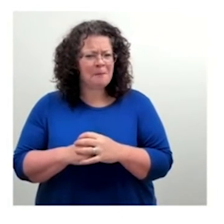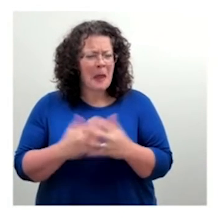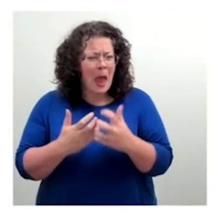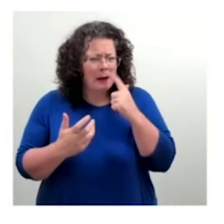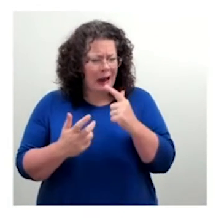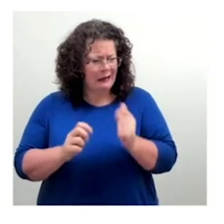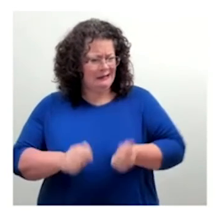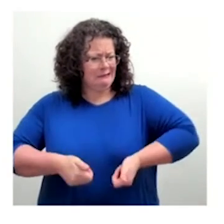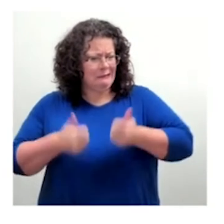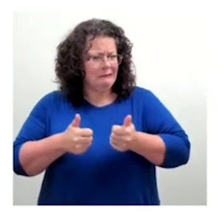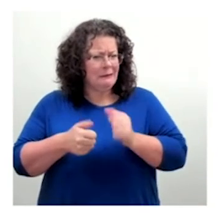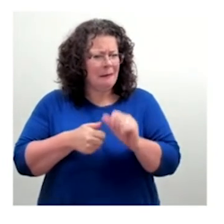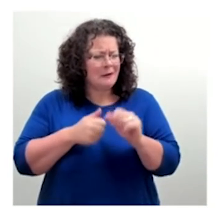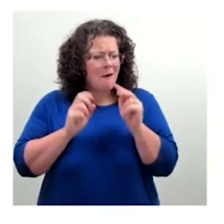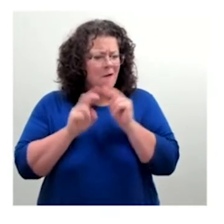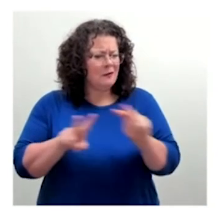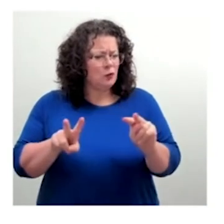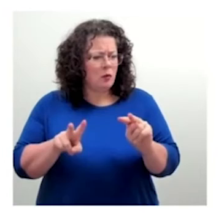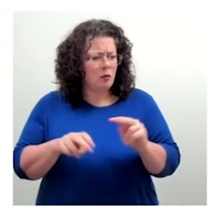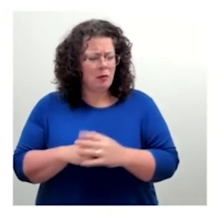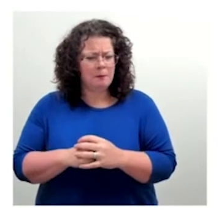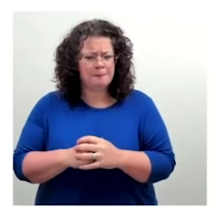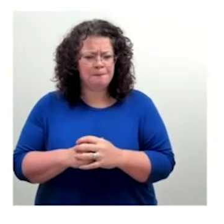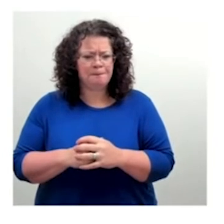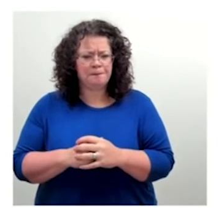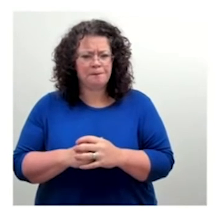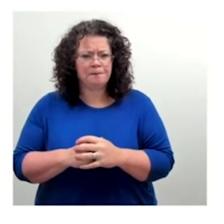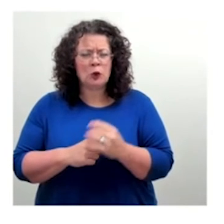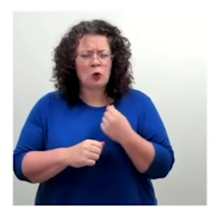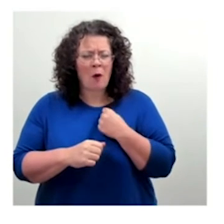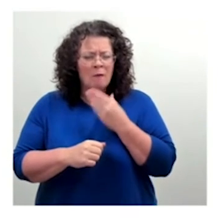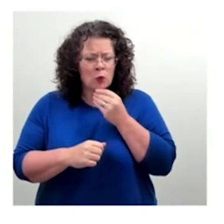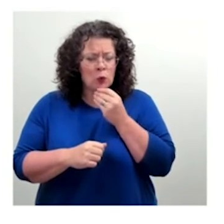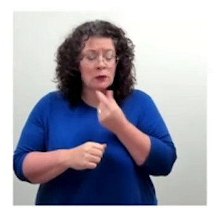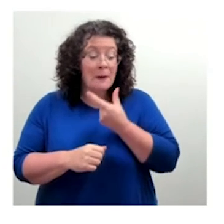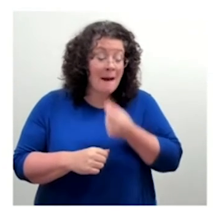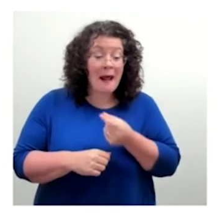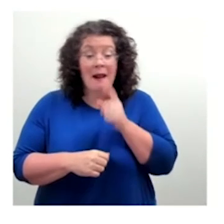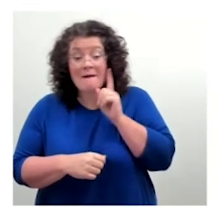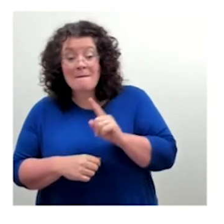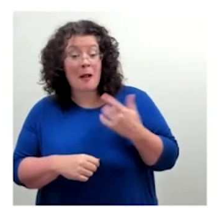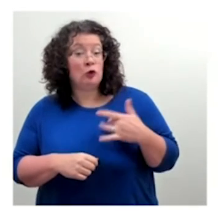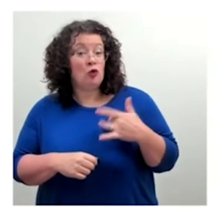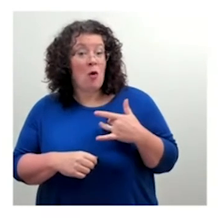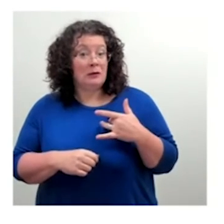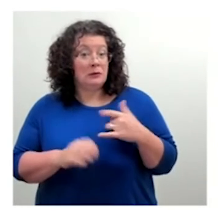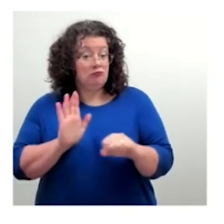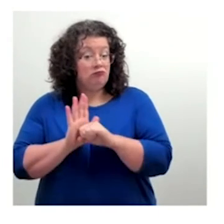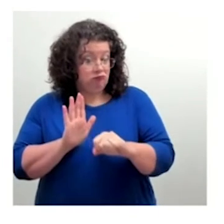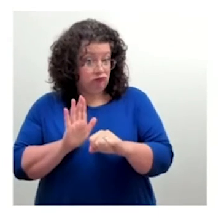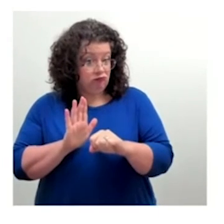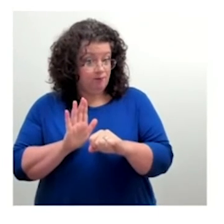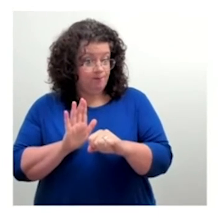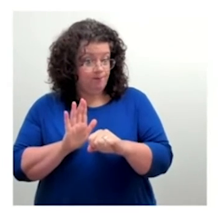man much more significantly different from the woman, with the way the detailing of how the legs and the dress look differently.